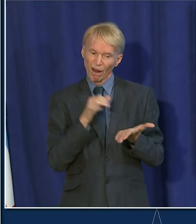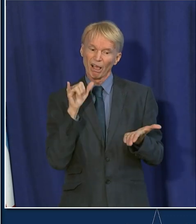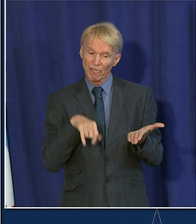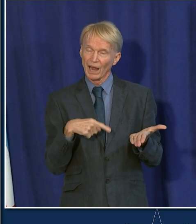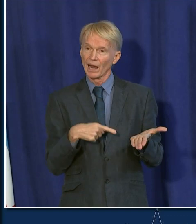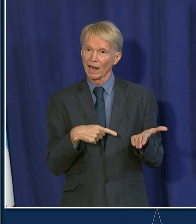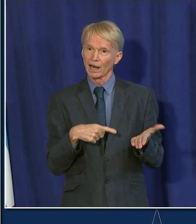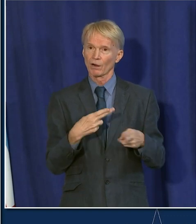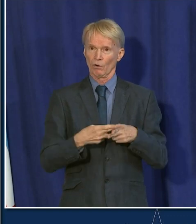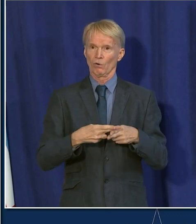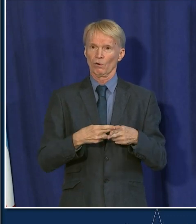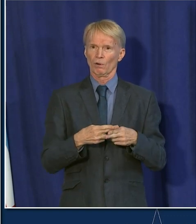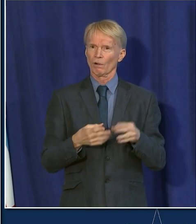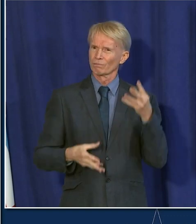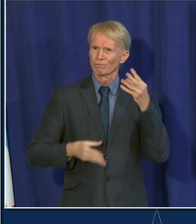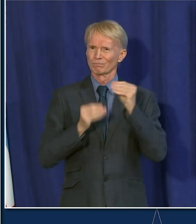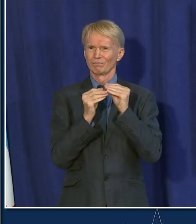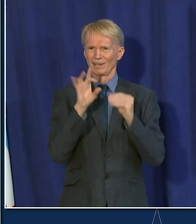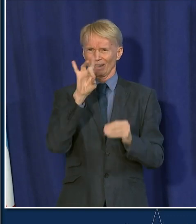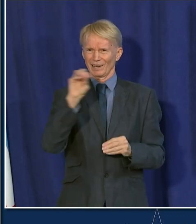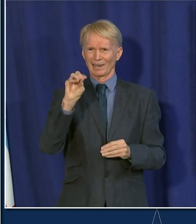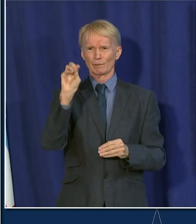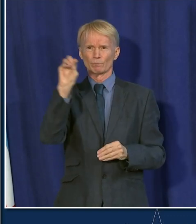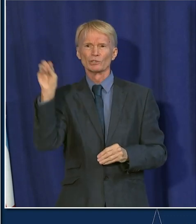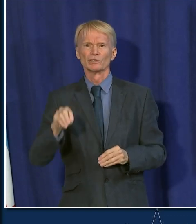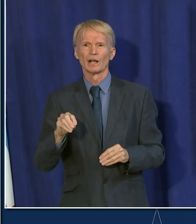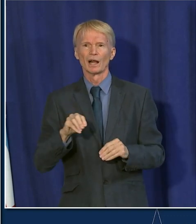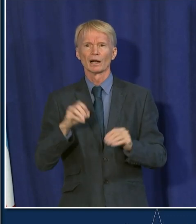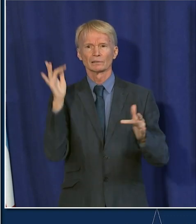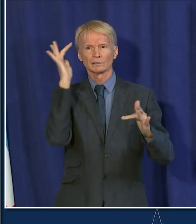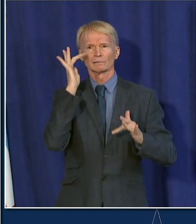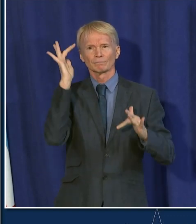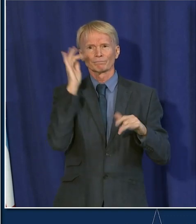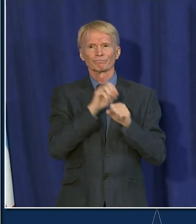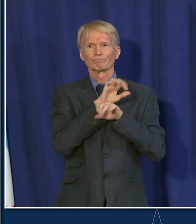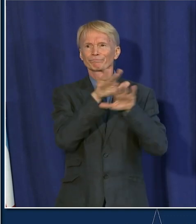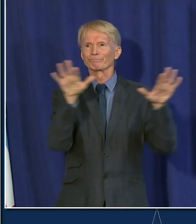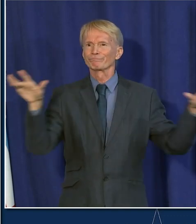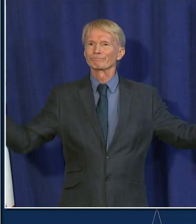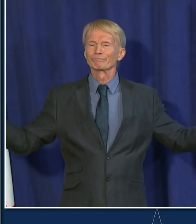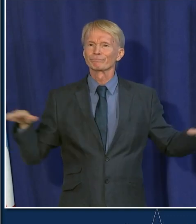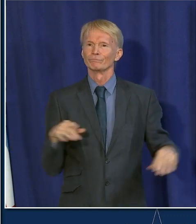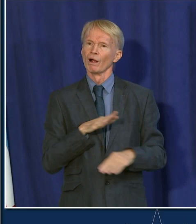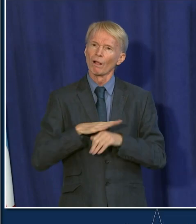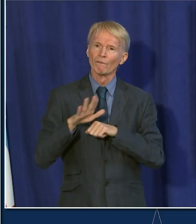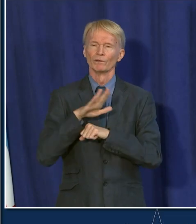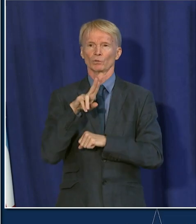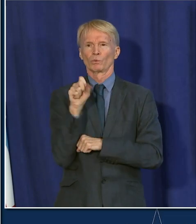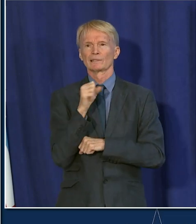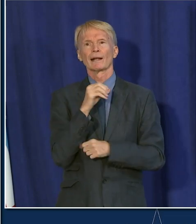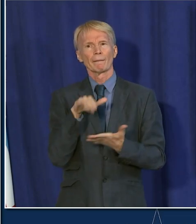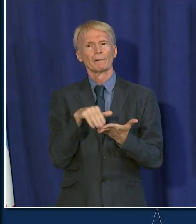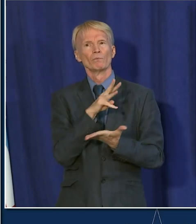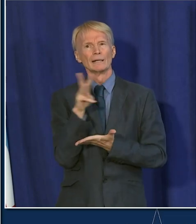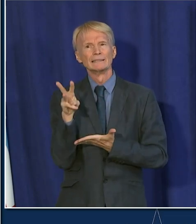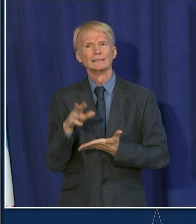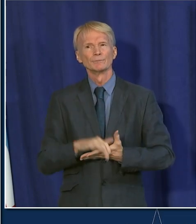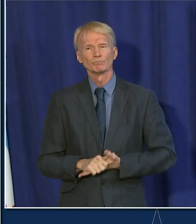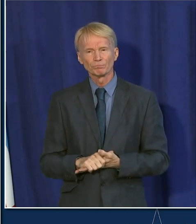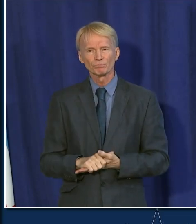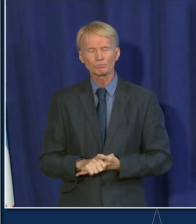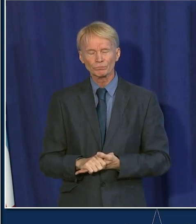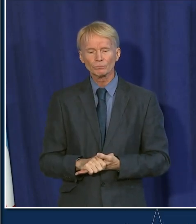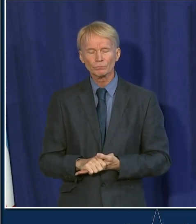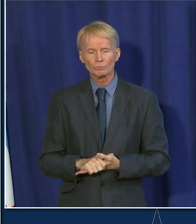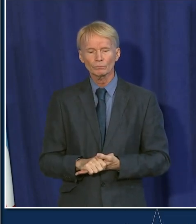now making up more than 80% of the cases here in the Midwest region and really across the country. I also